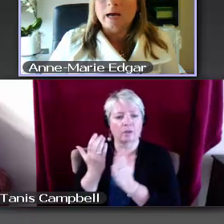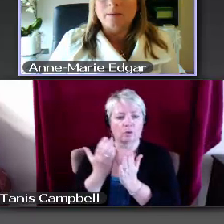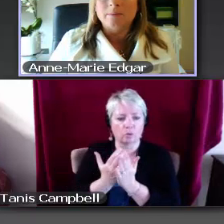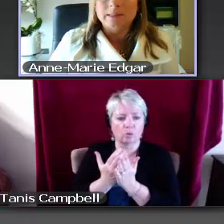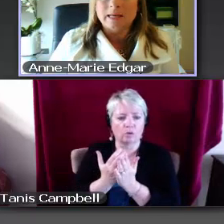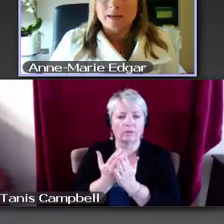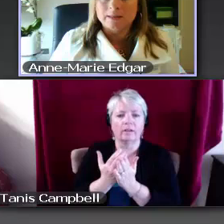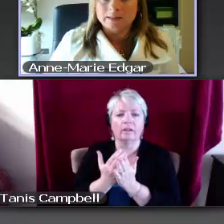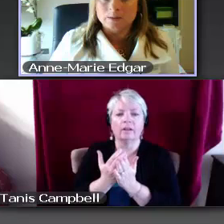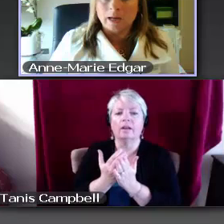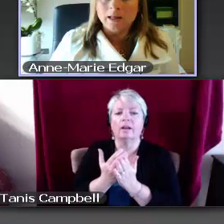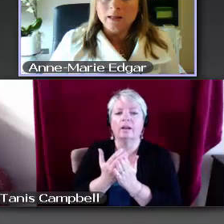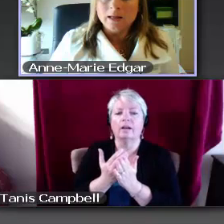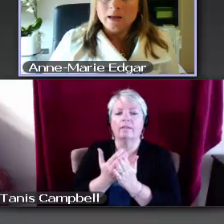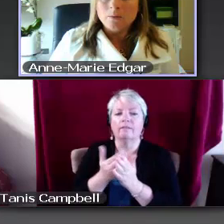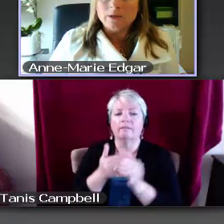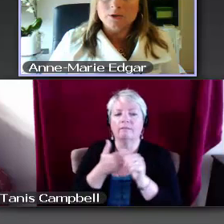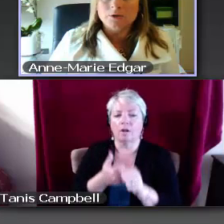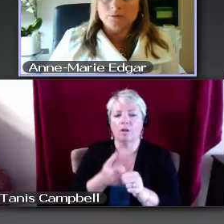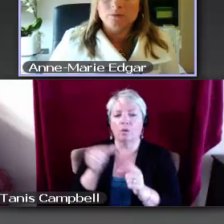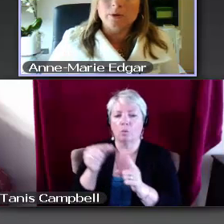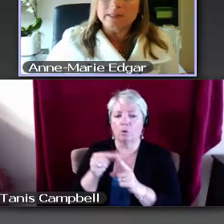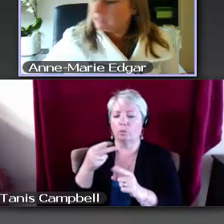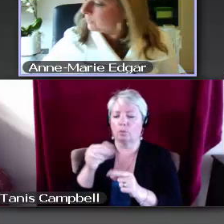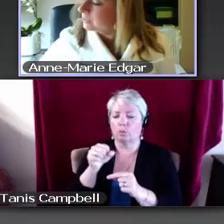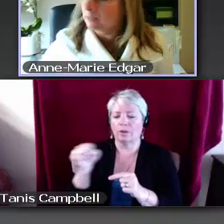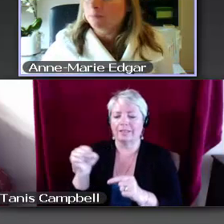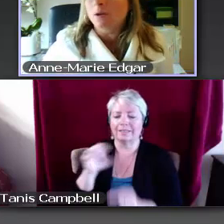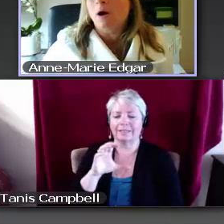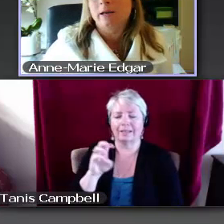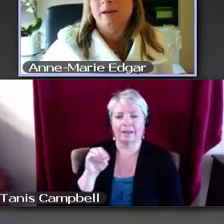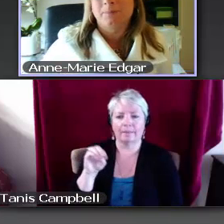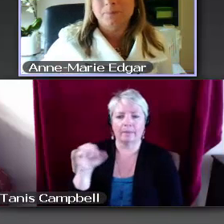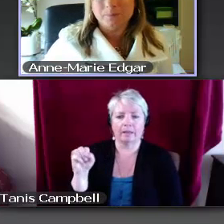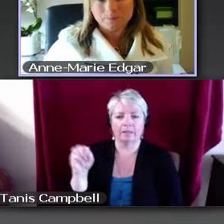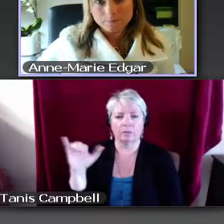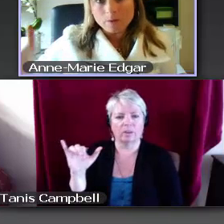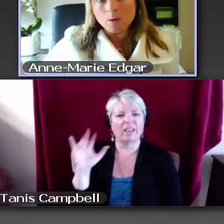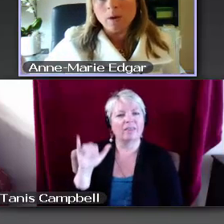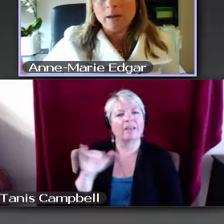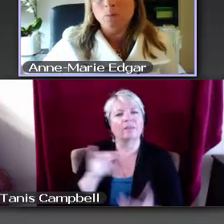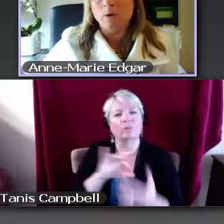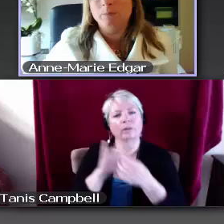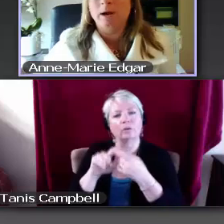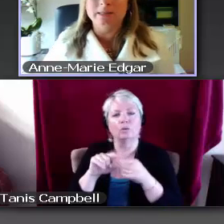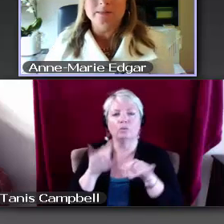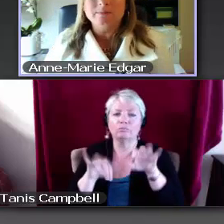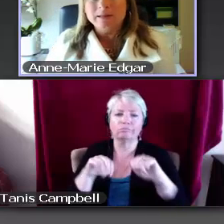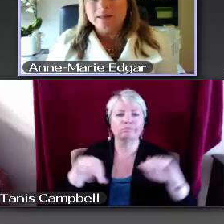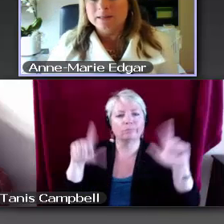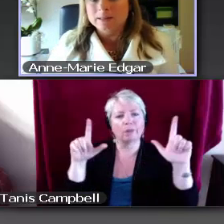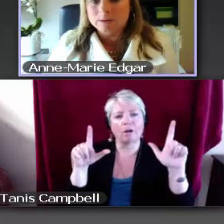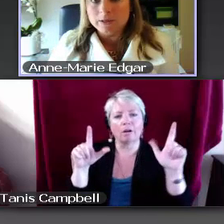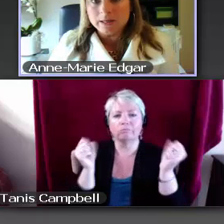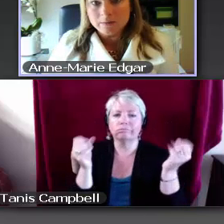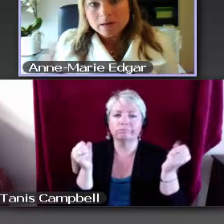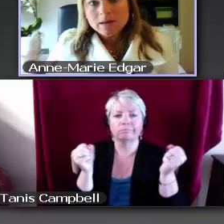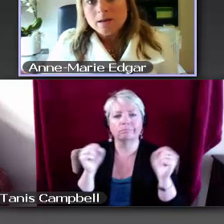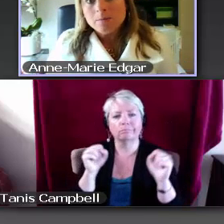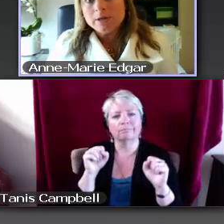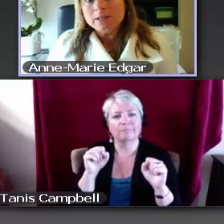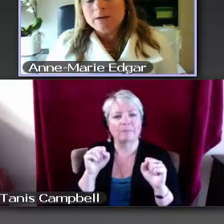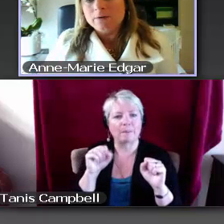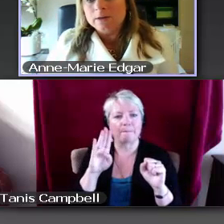WordPress CMS as well, which brings in blogging in WordPress. So it's